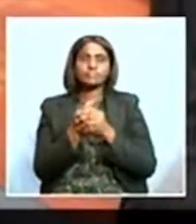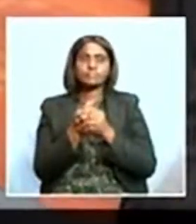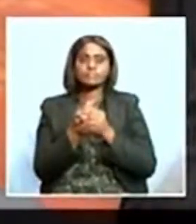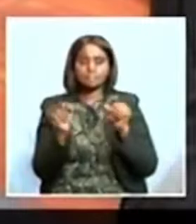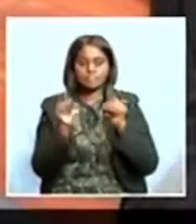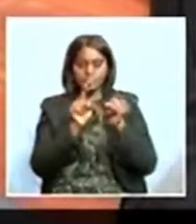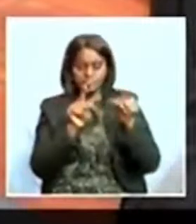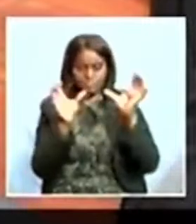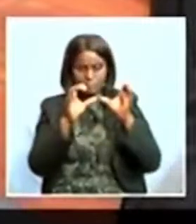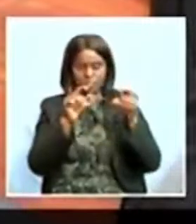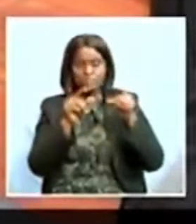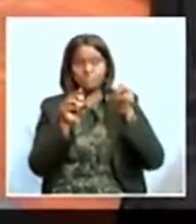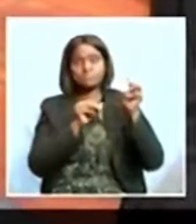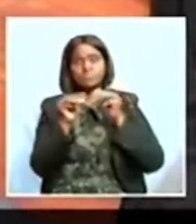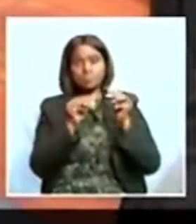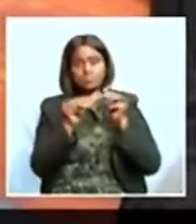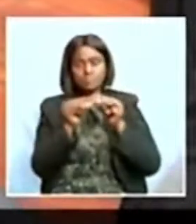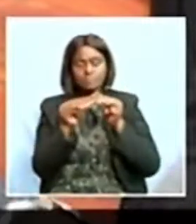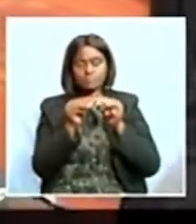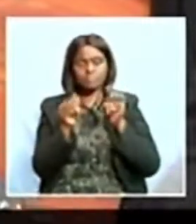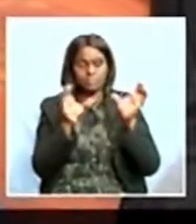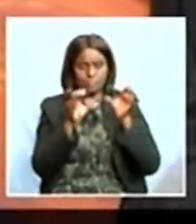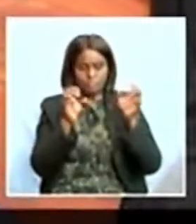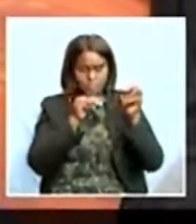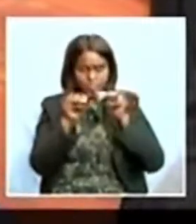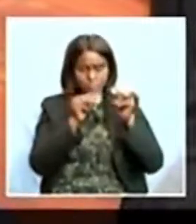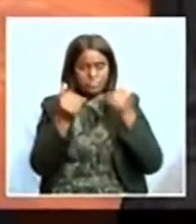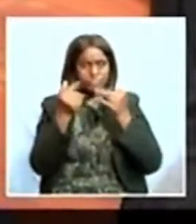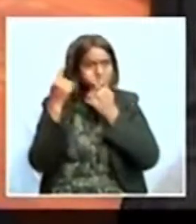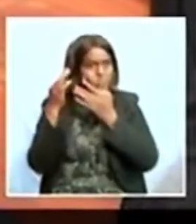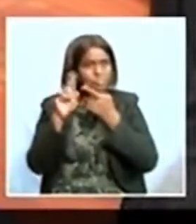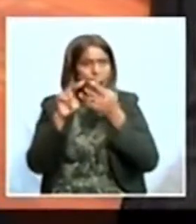the council management wishes to